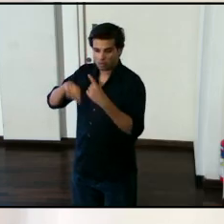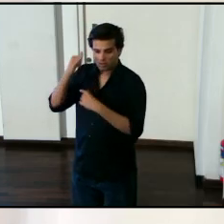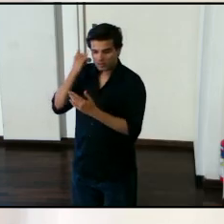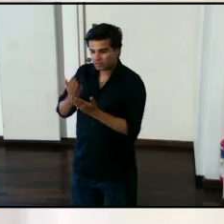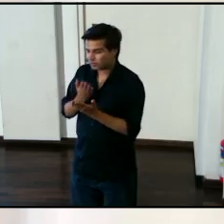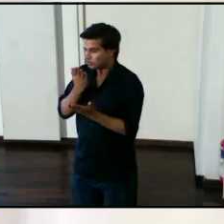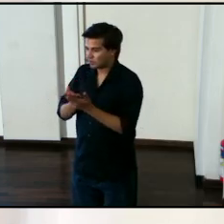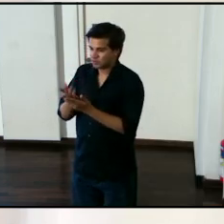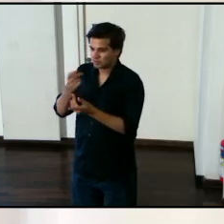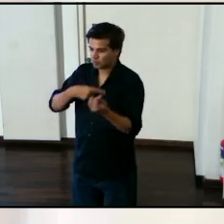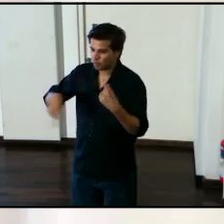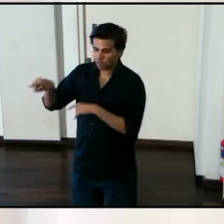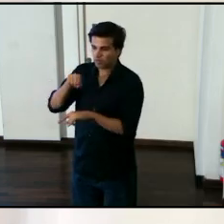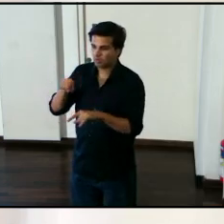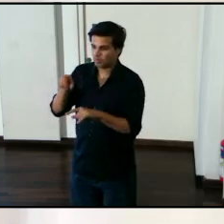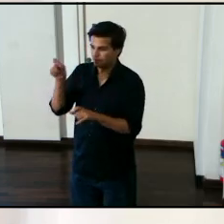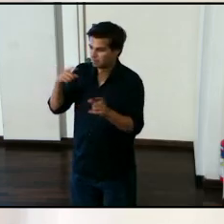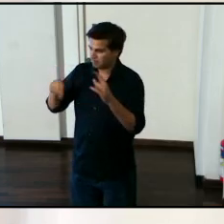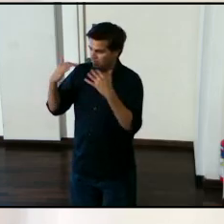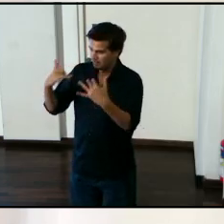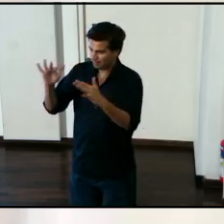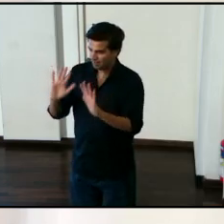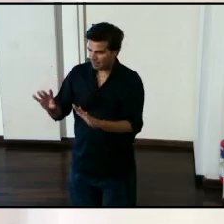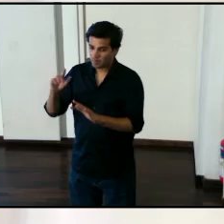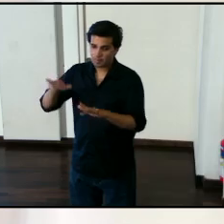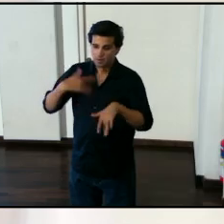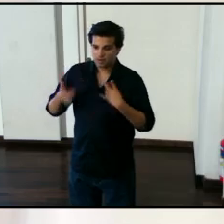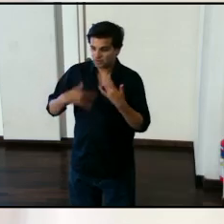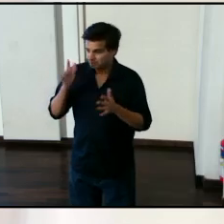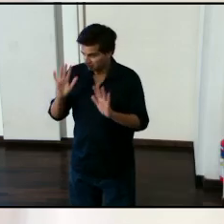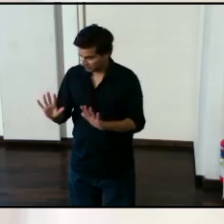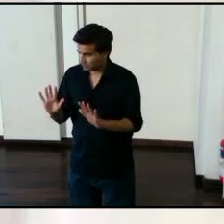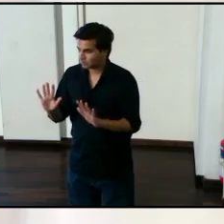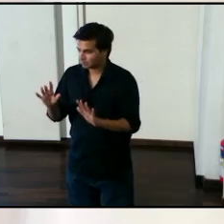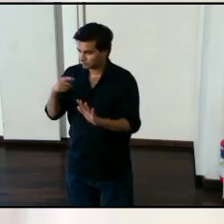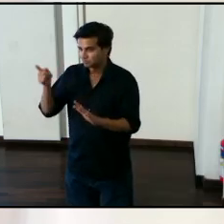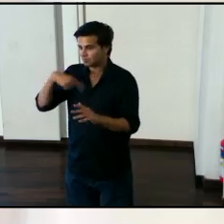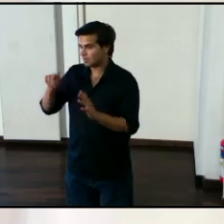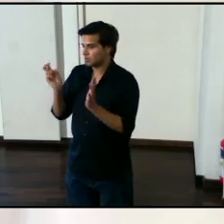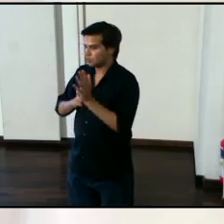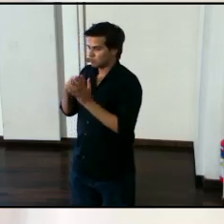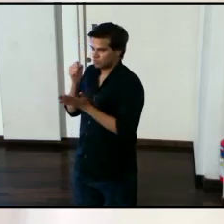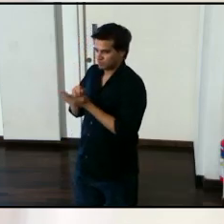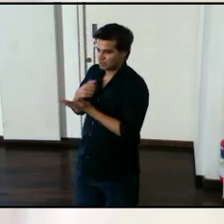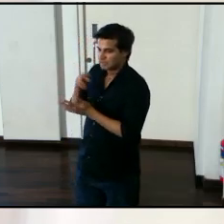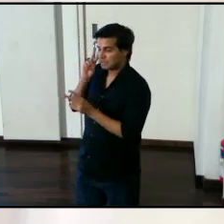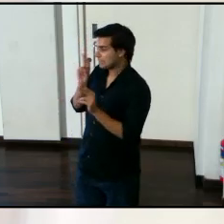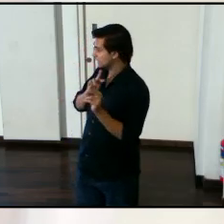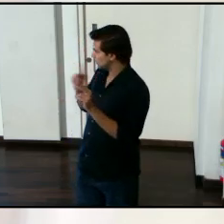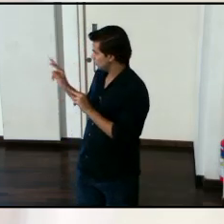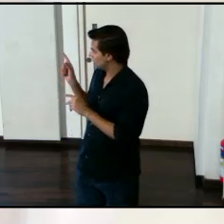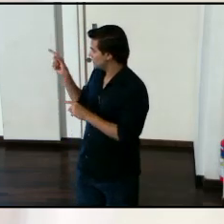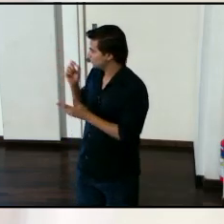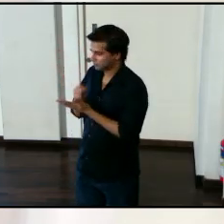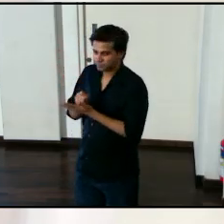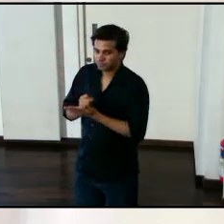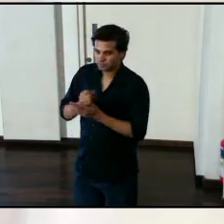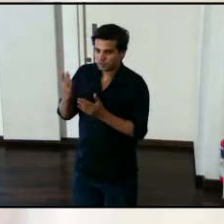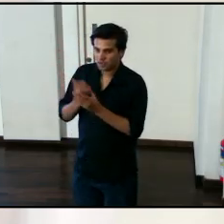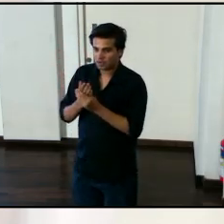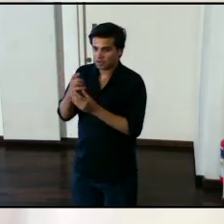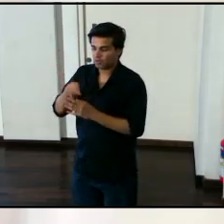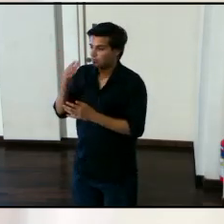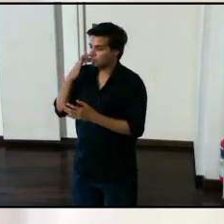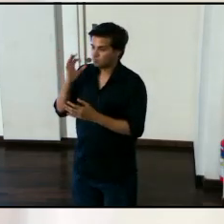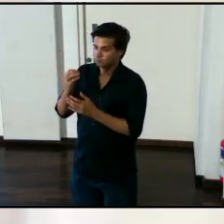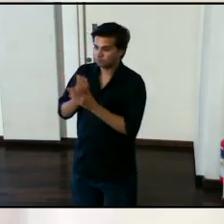that most of you who are here probably are interested in this should go and have a look at the archive itself.